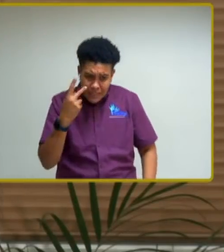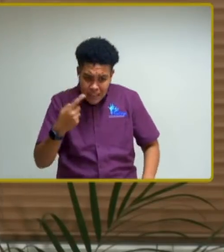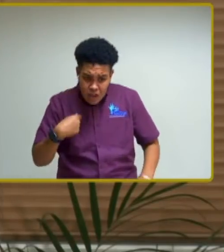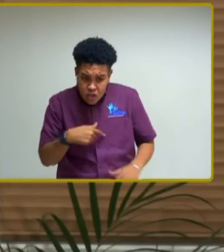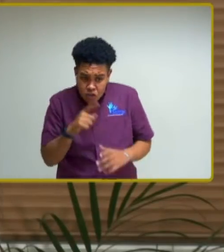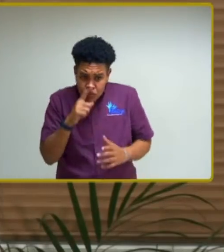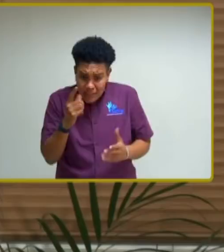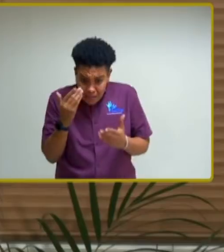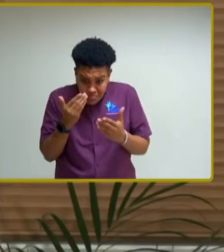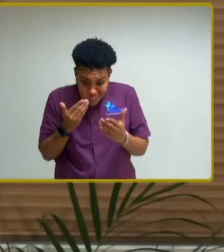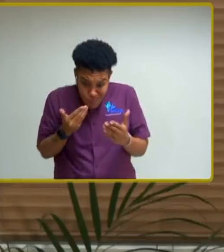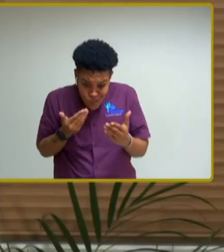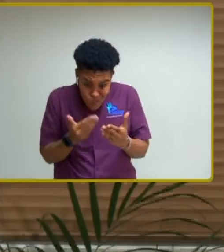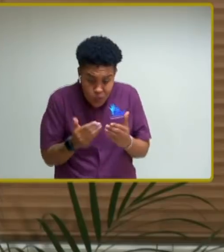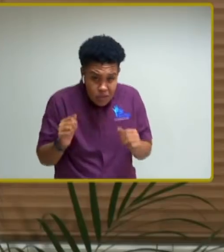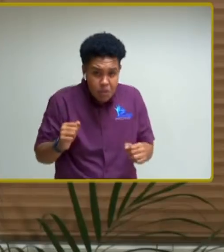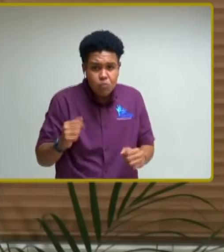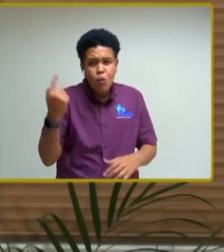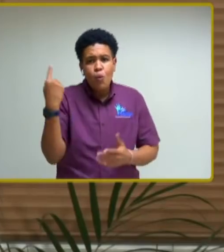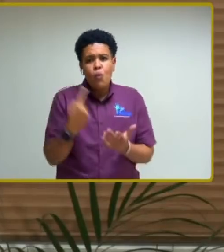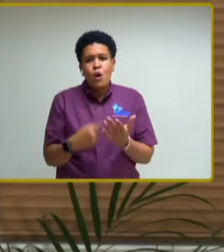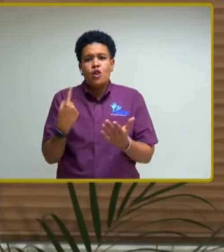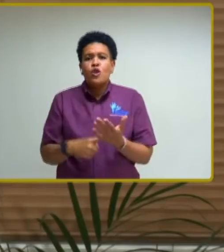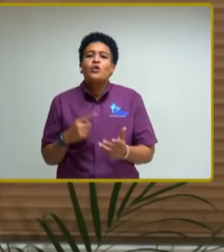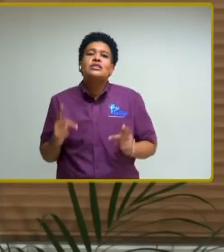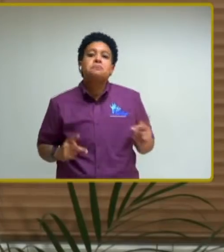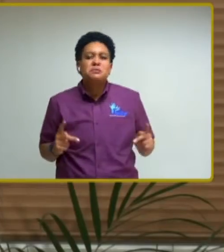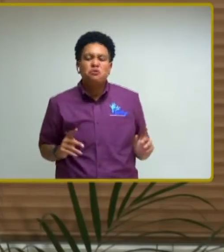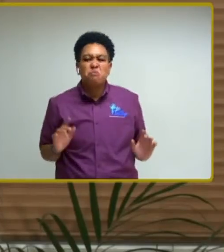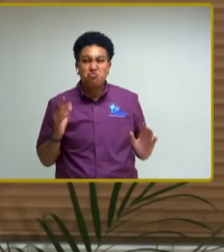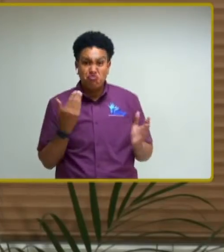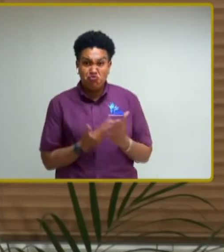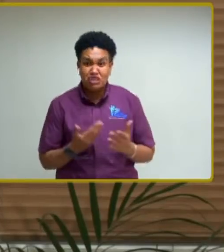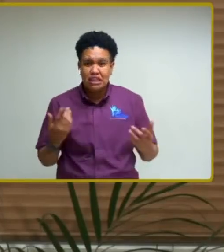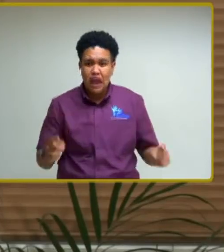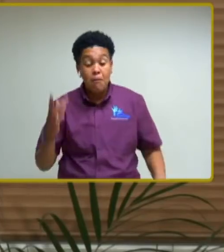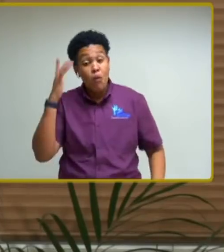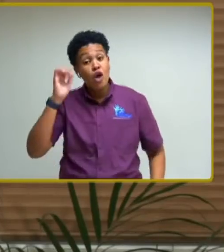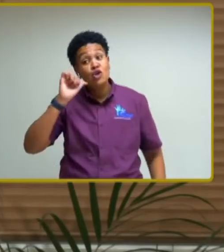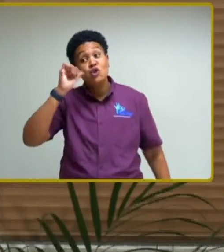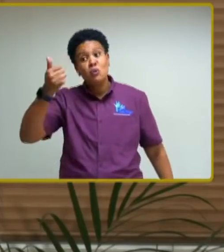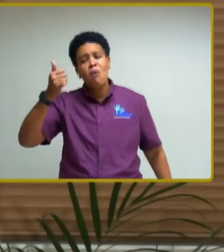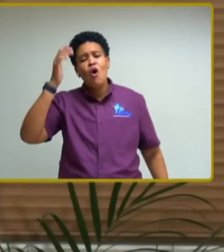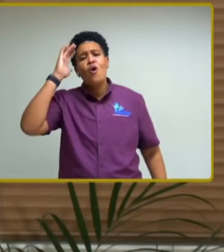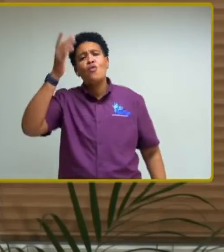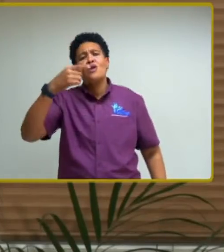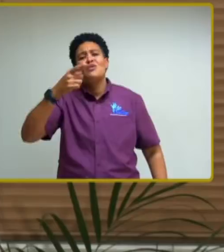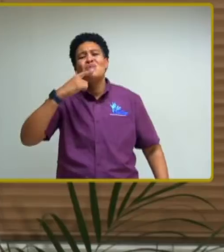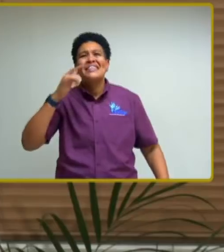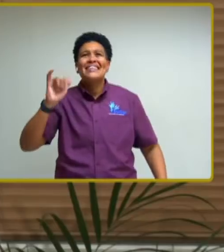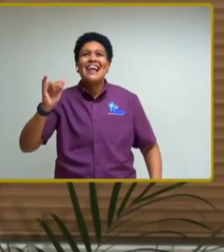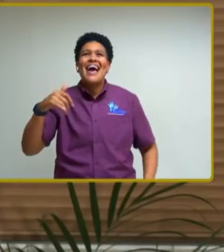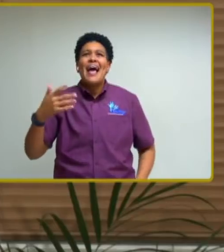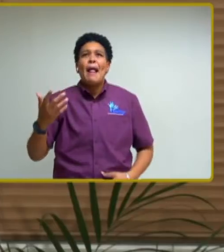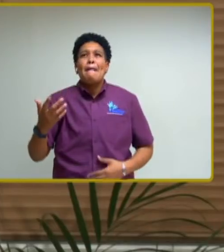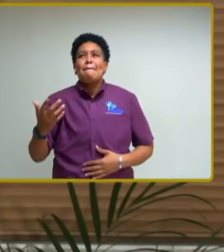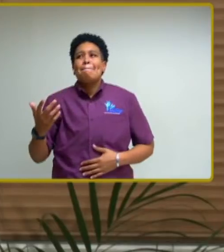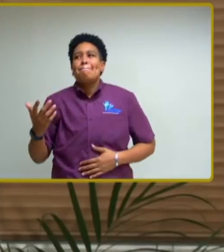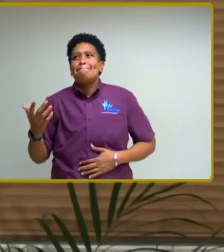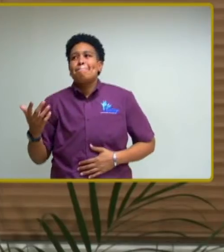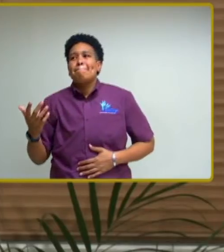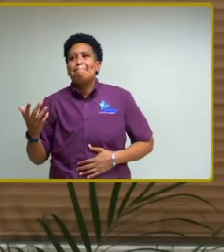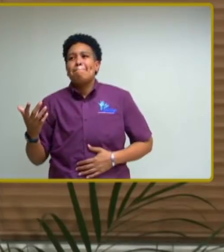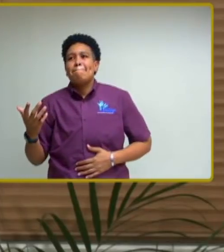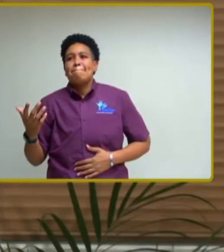get to as close as possible to the 1,000 persons, because tomorrow is going to be a sort of